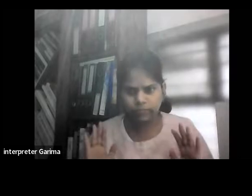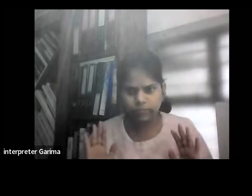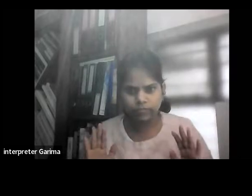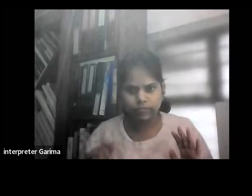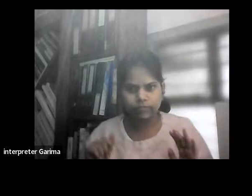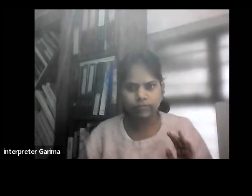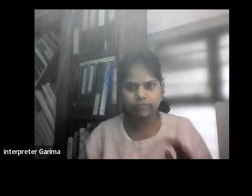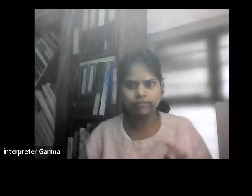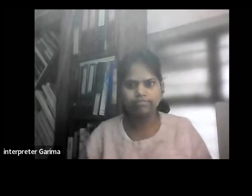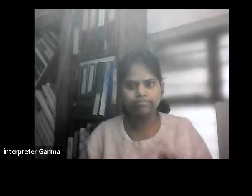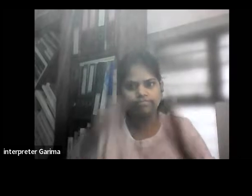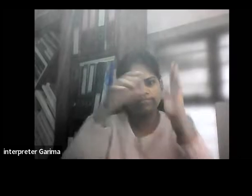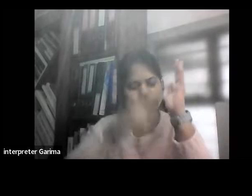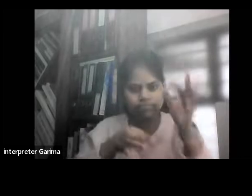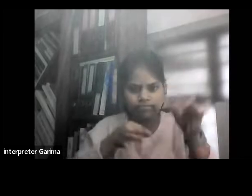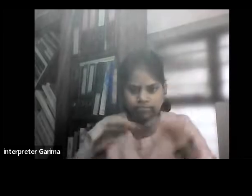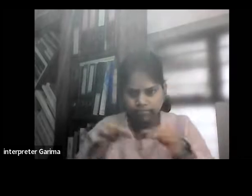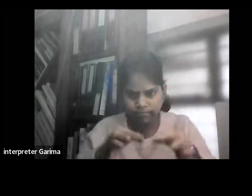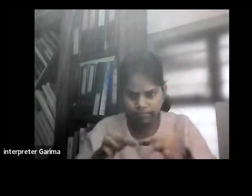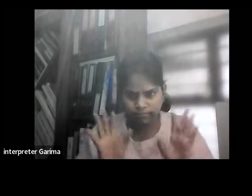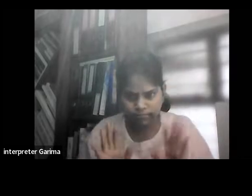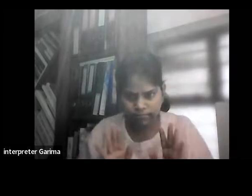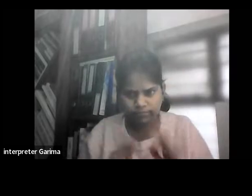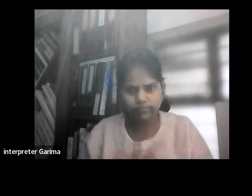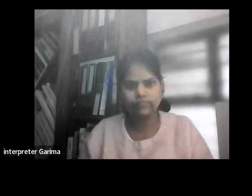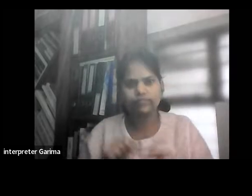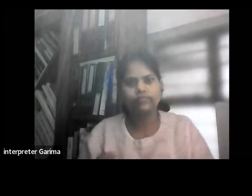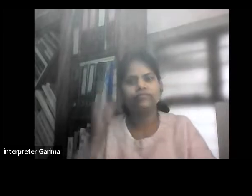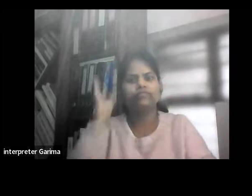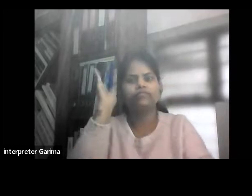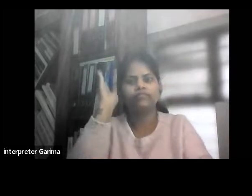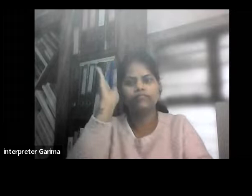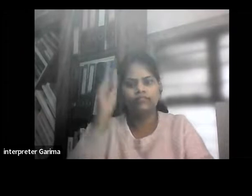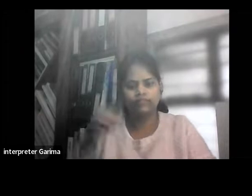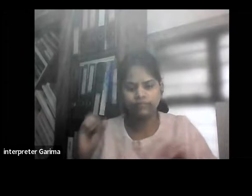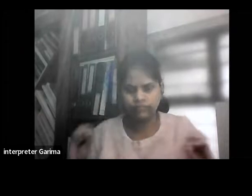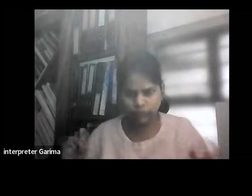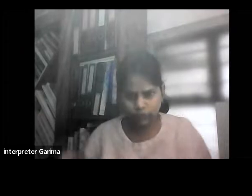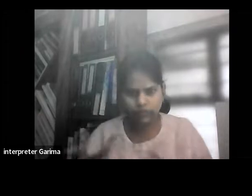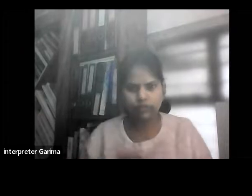with the presentations. The first performance, the